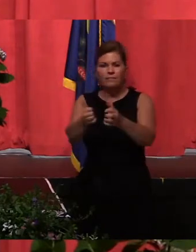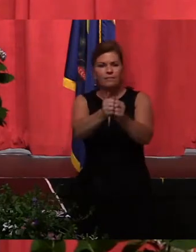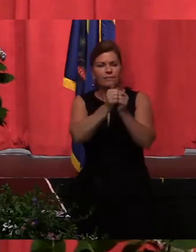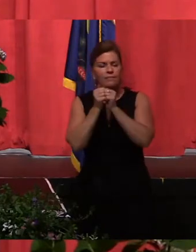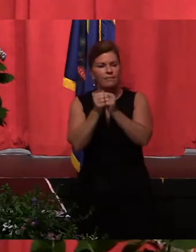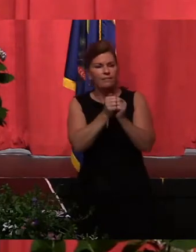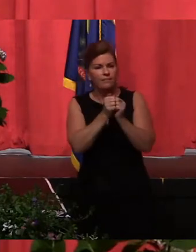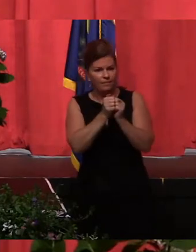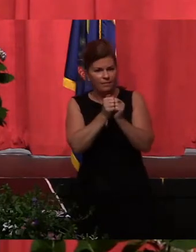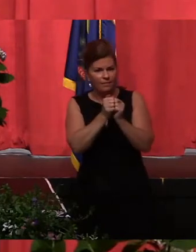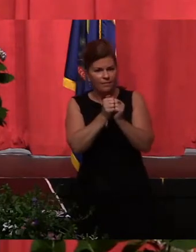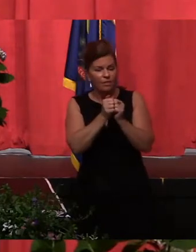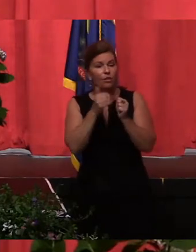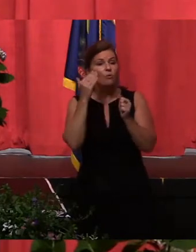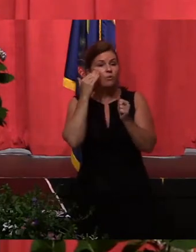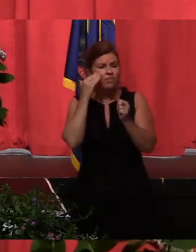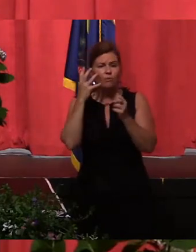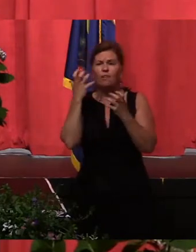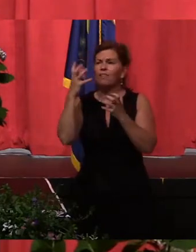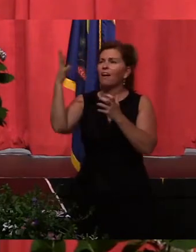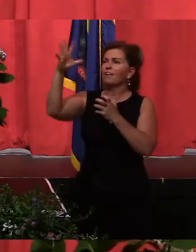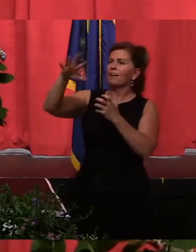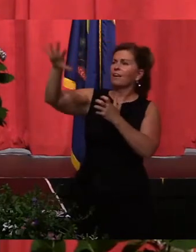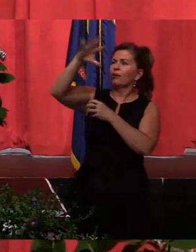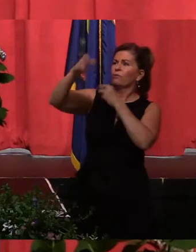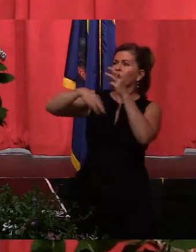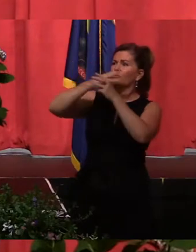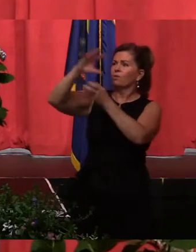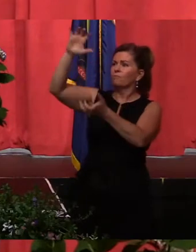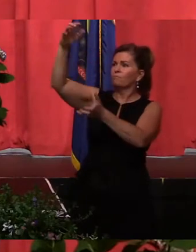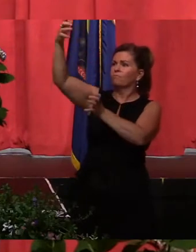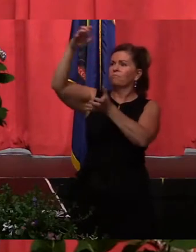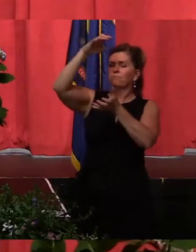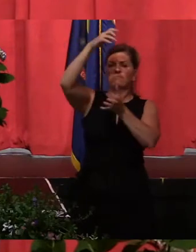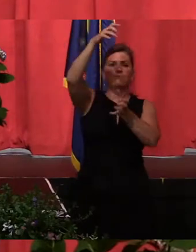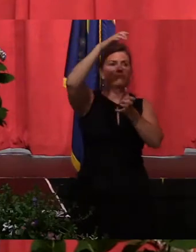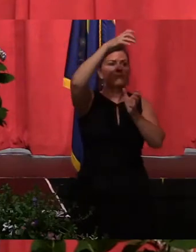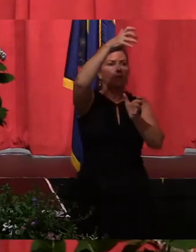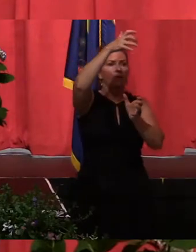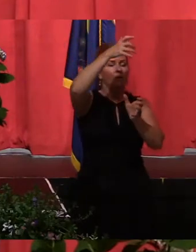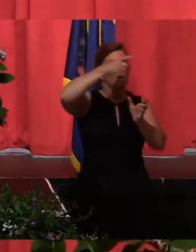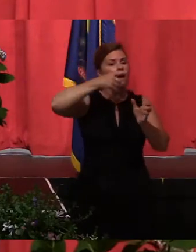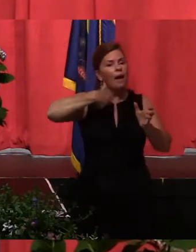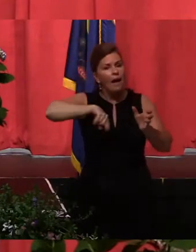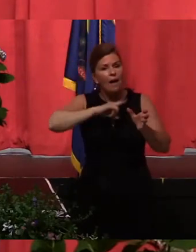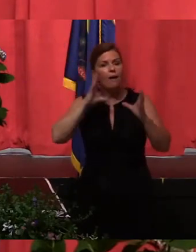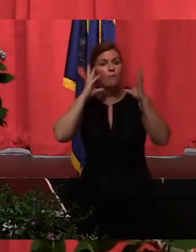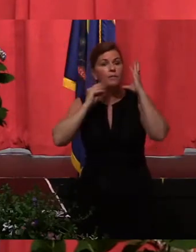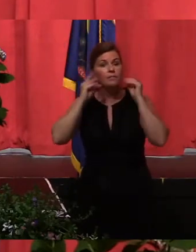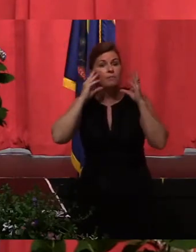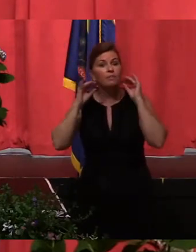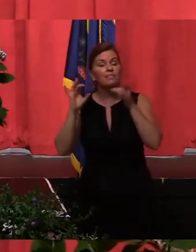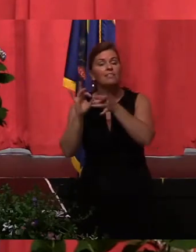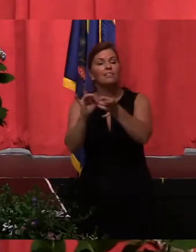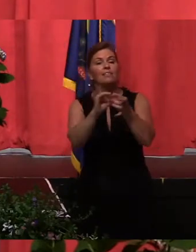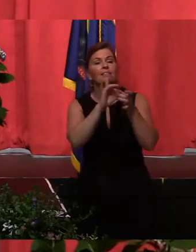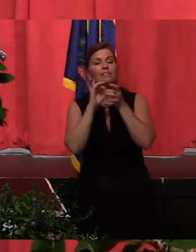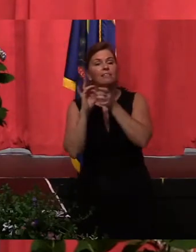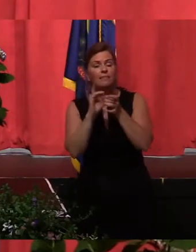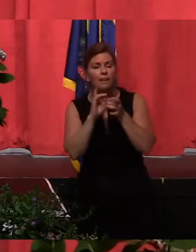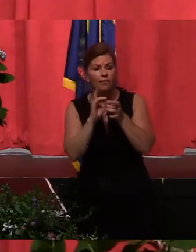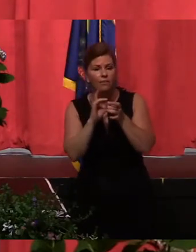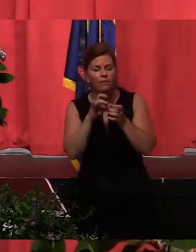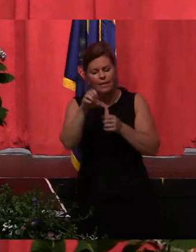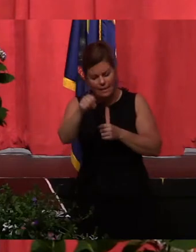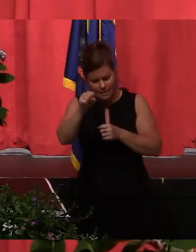we know that much is being disrupted, we are experiencing it in unity. Yes, our lives have hit pause,